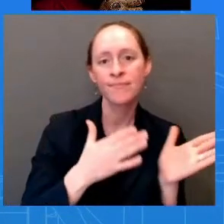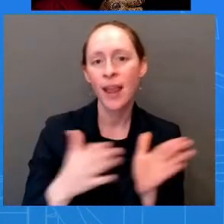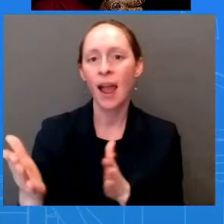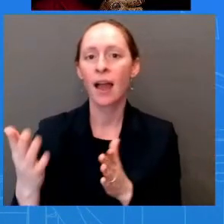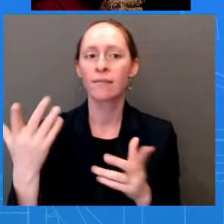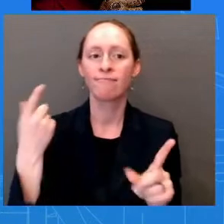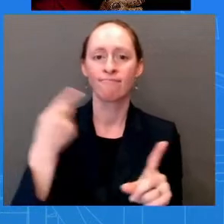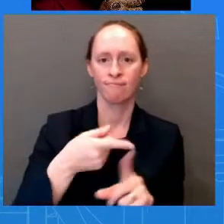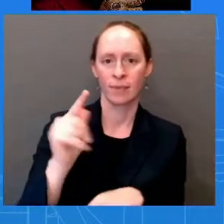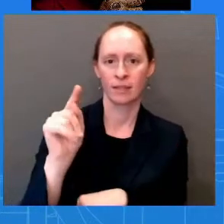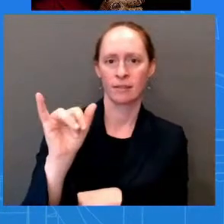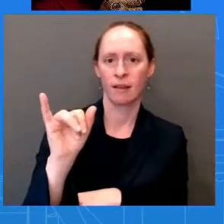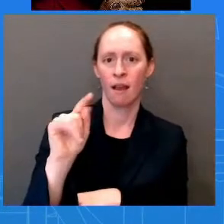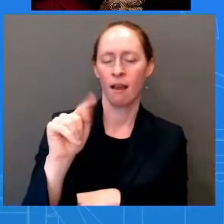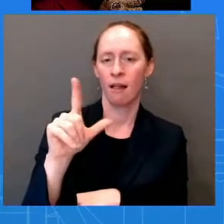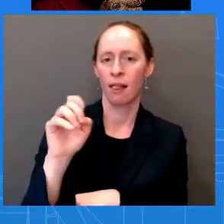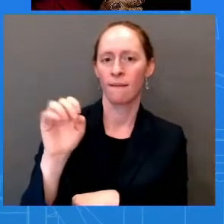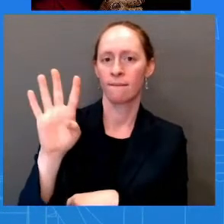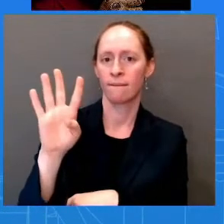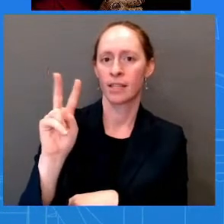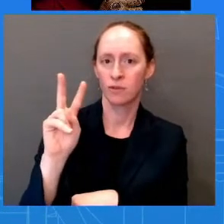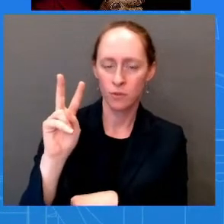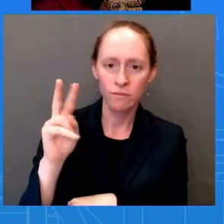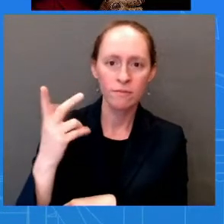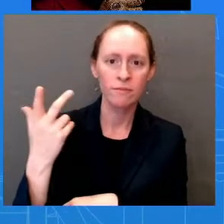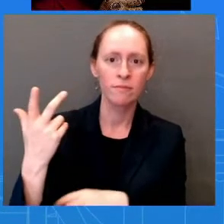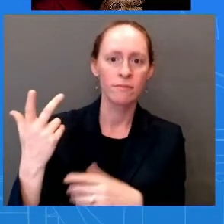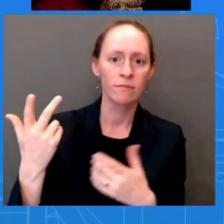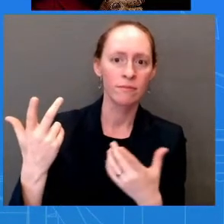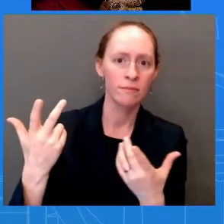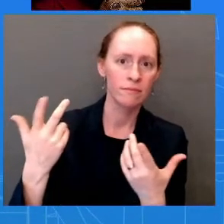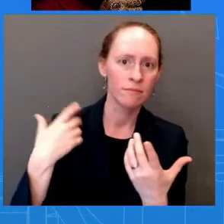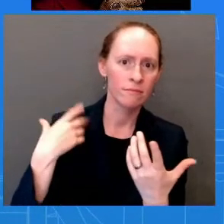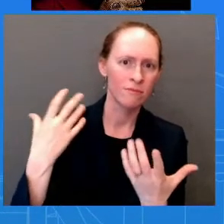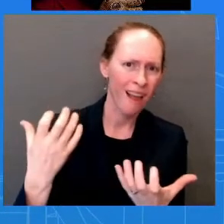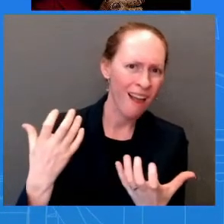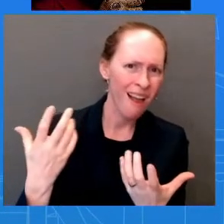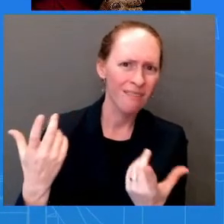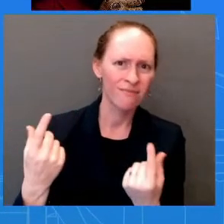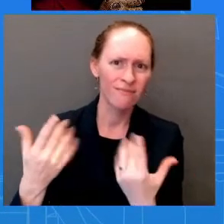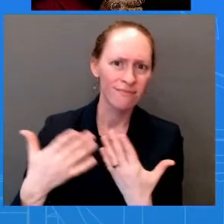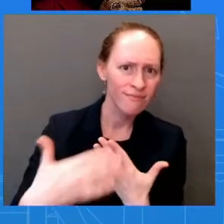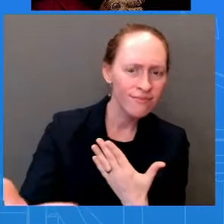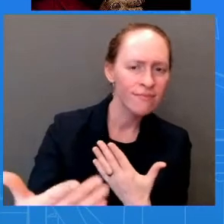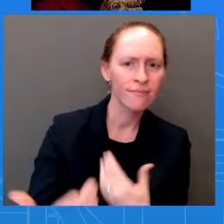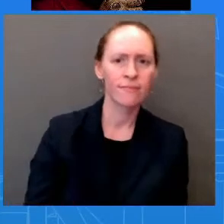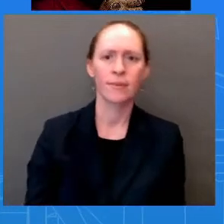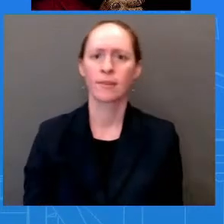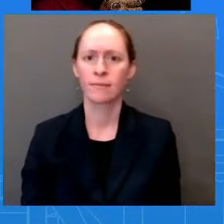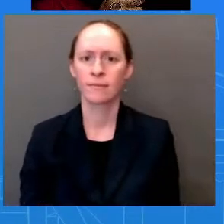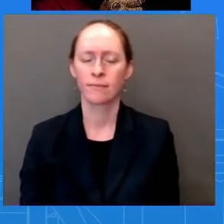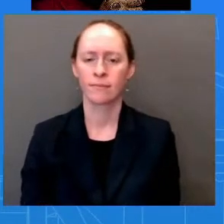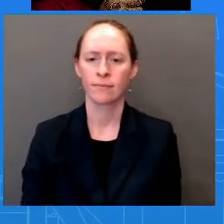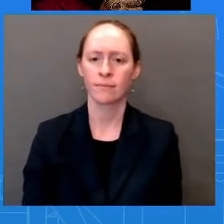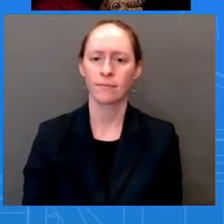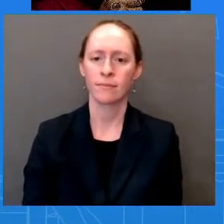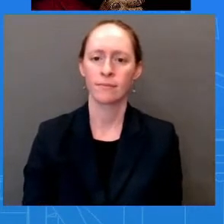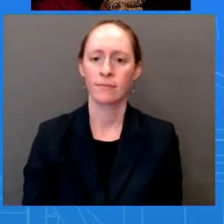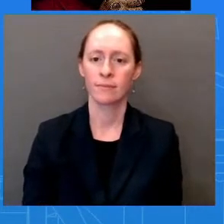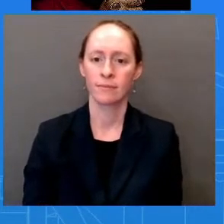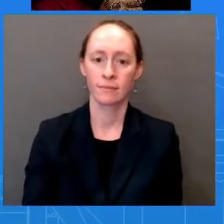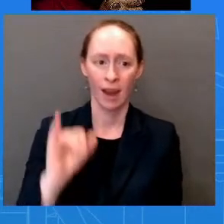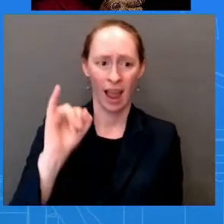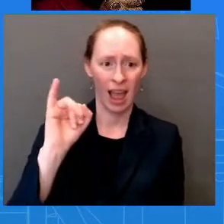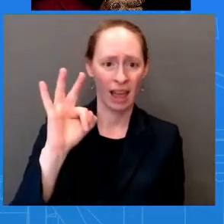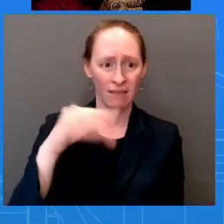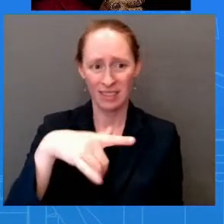process times to those without a legal basis to remain can be removed promptly. And we've set up anti-smuggling operations